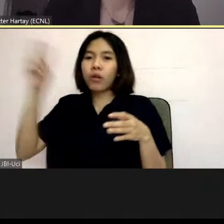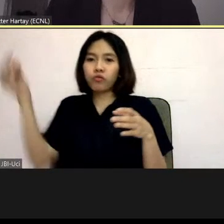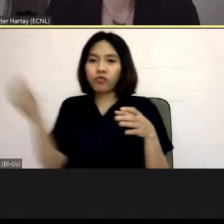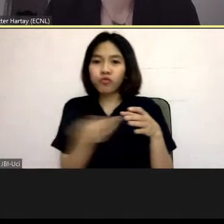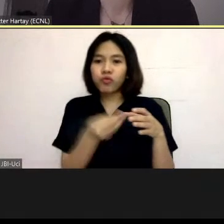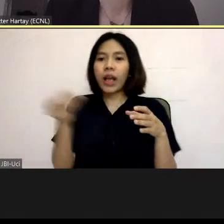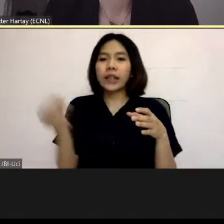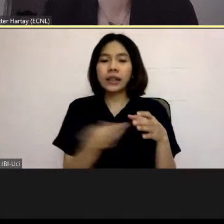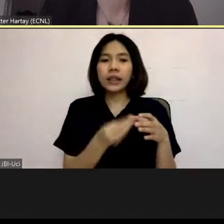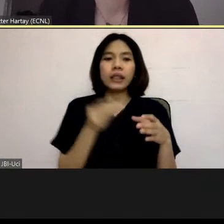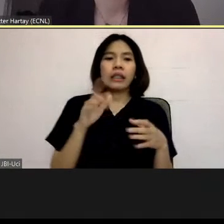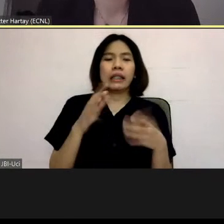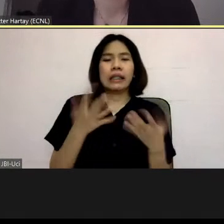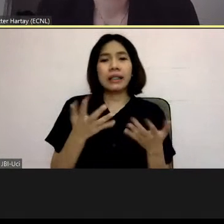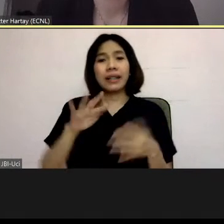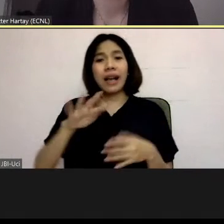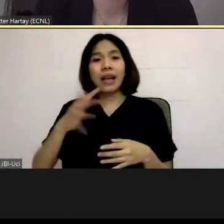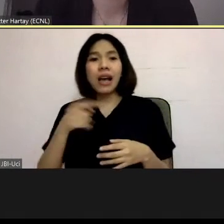States have signed